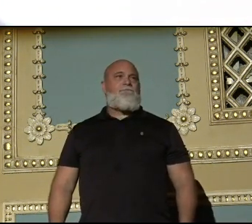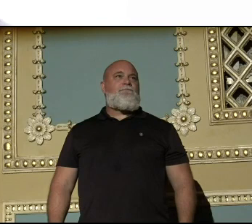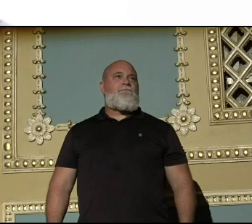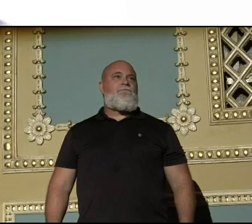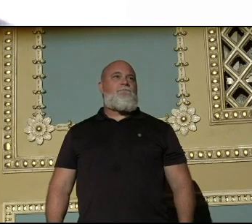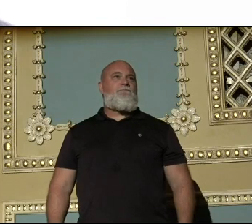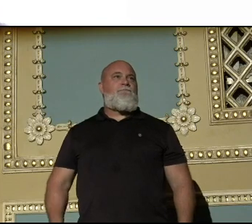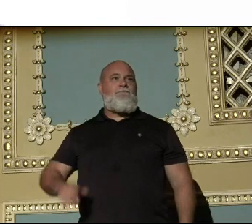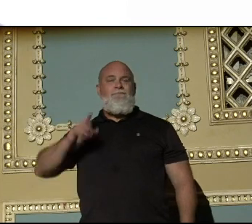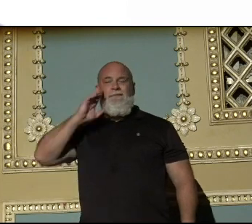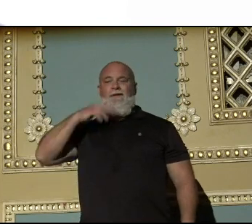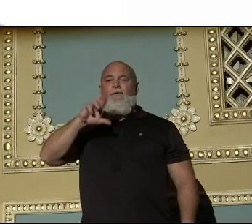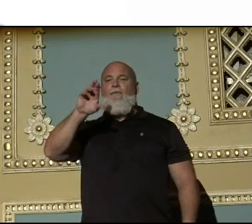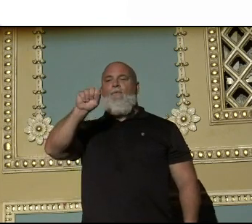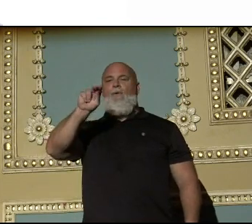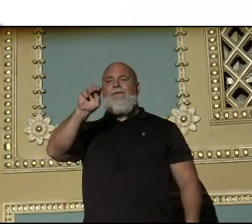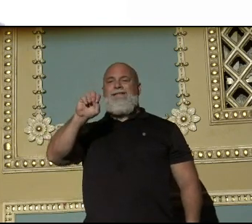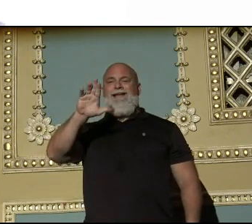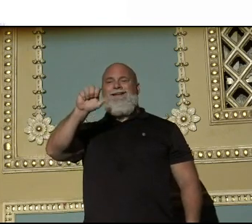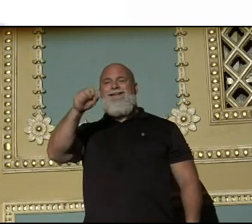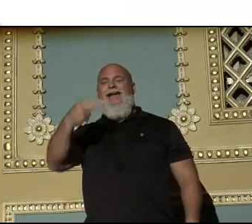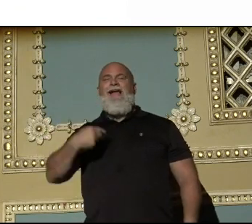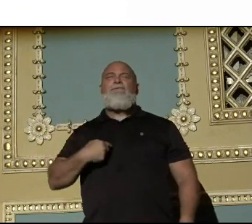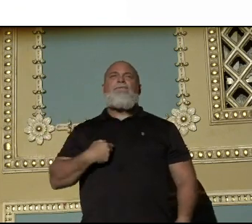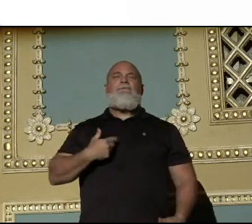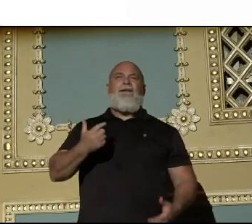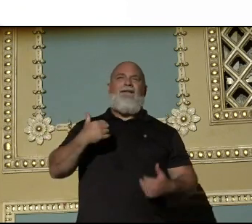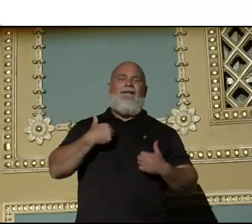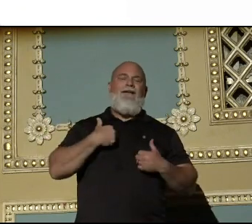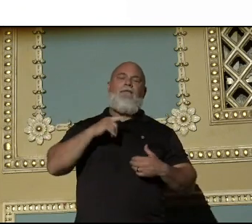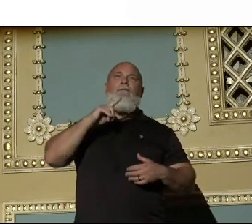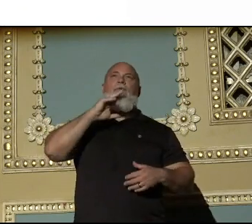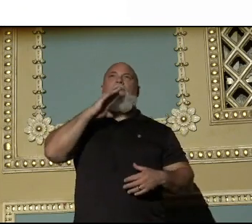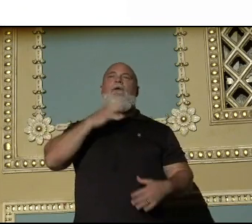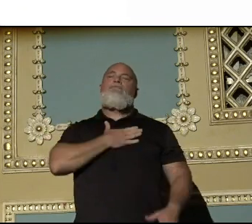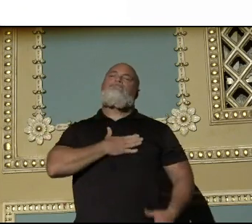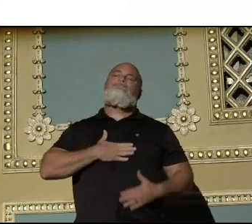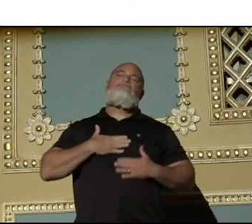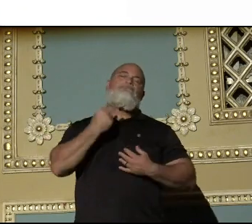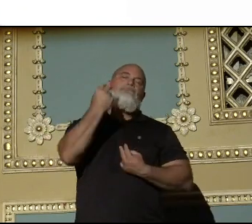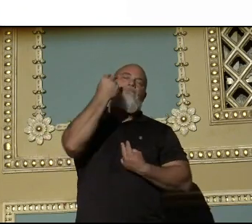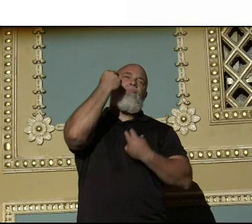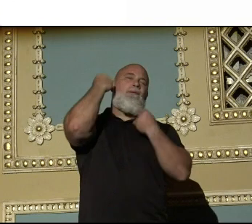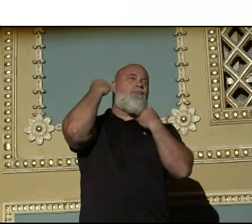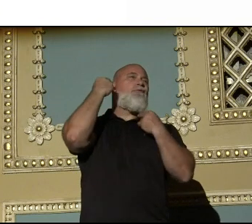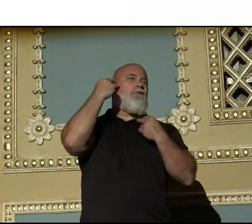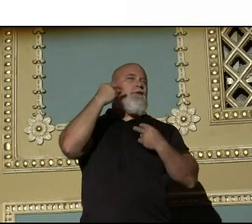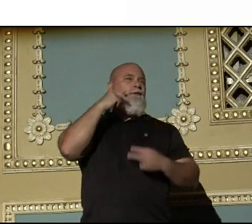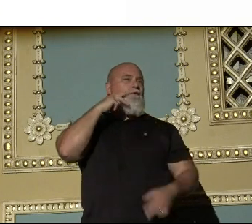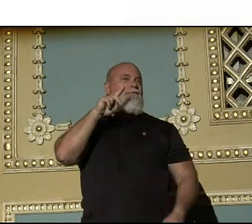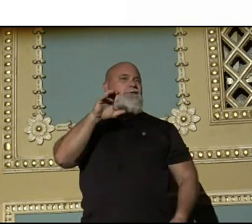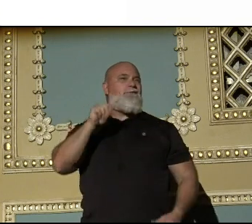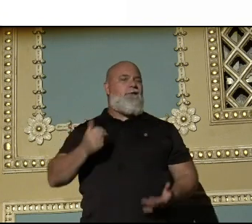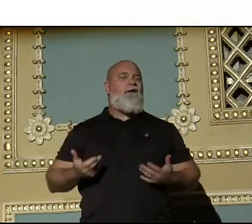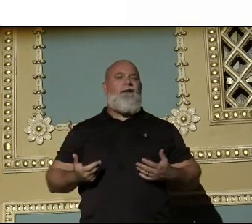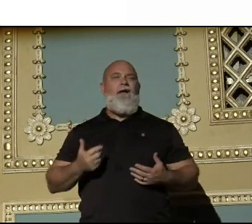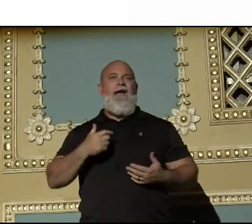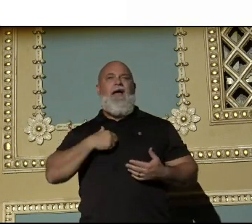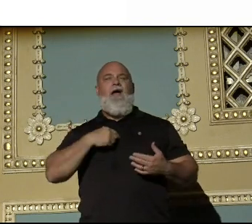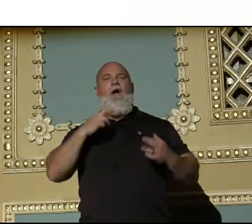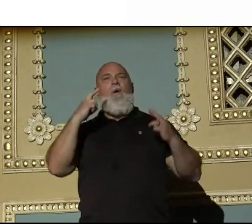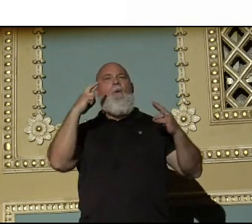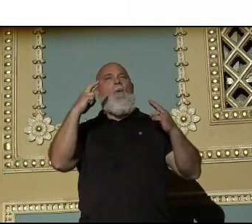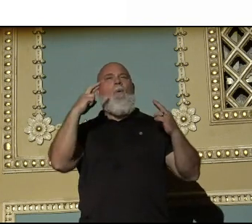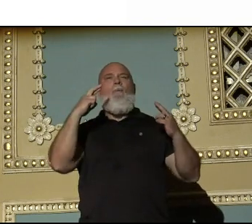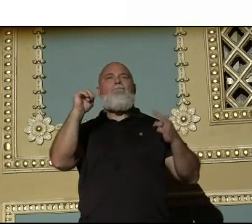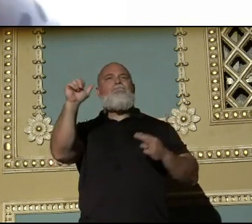I'm Roseanne Cash, and I have fond memories of being at the Paramount Center for the Arts, and I hope I'm back sooner